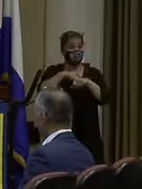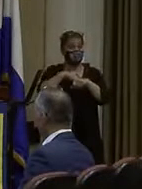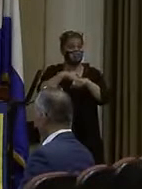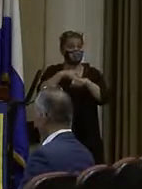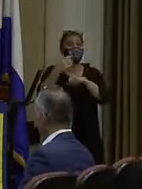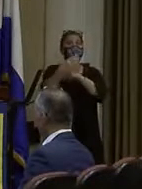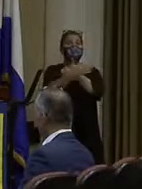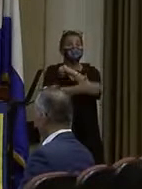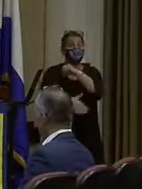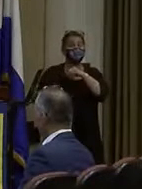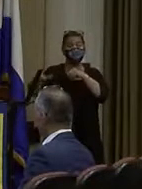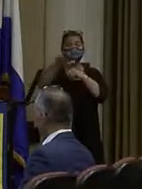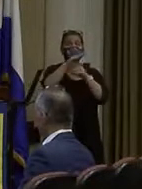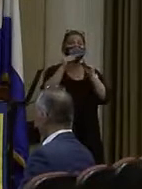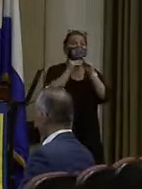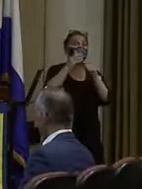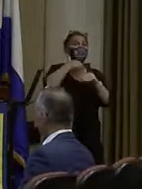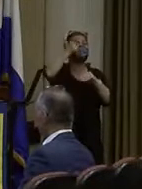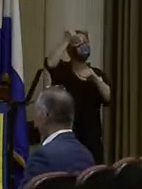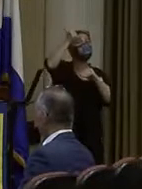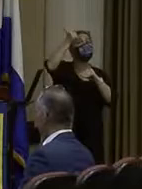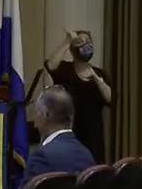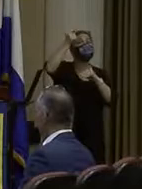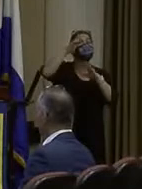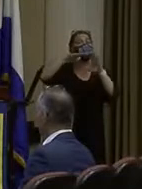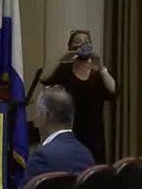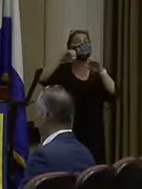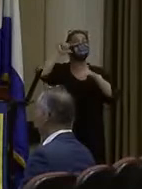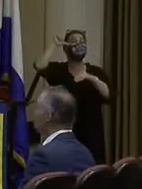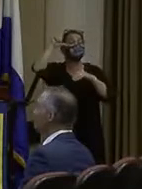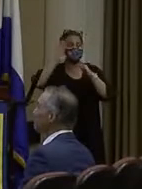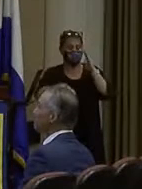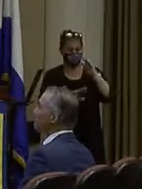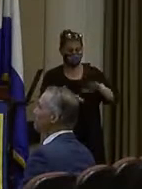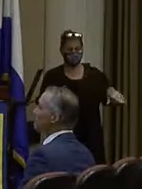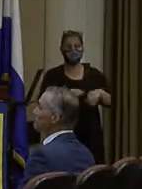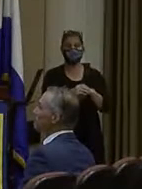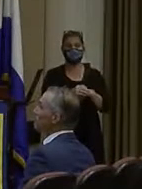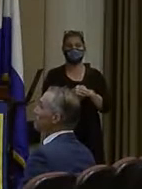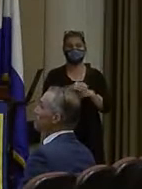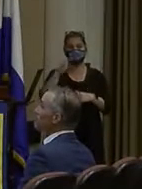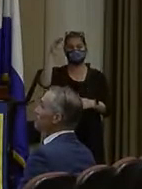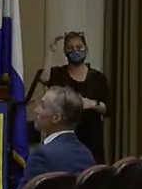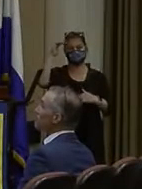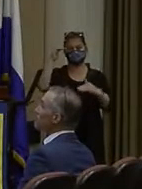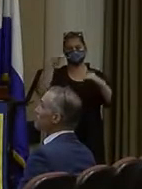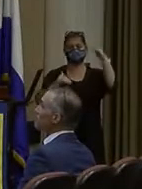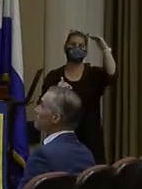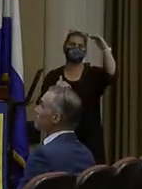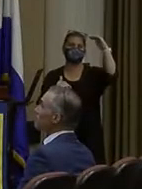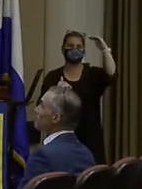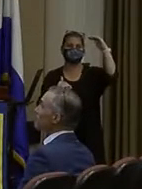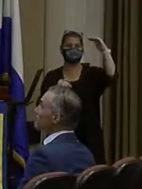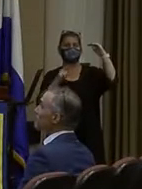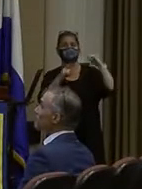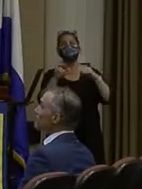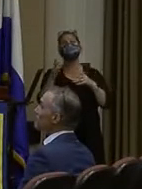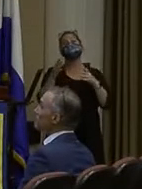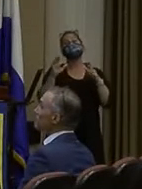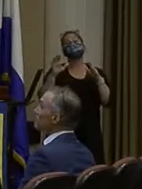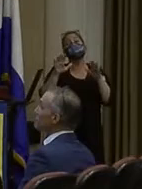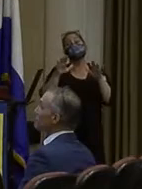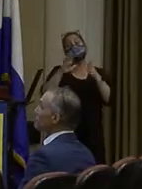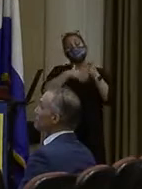country comprised of more older adults than children. Furthermore, the demographic patterns of US society have